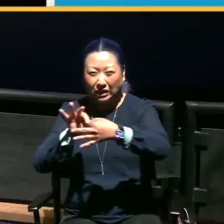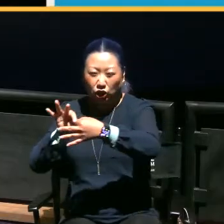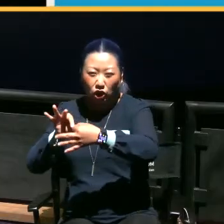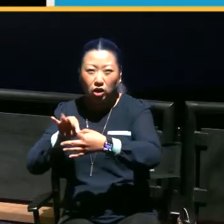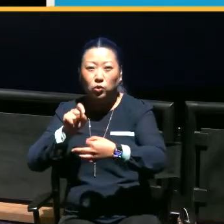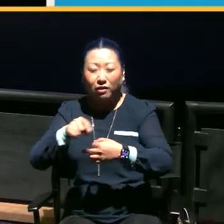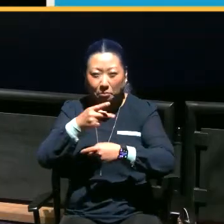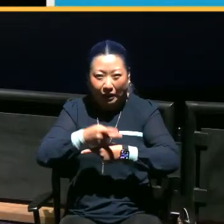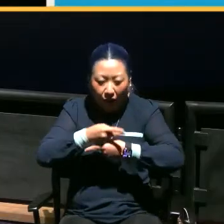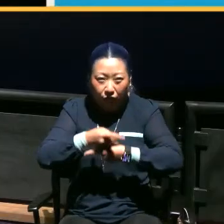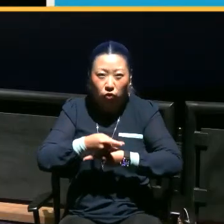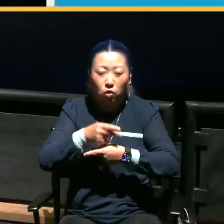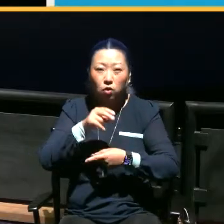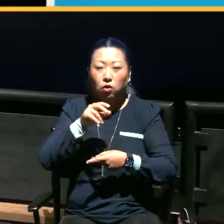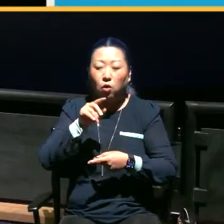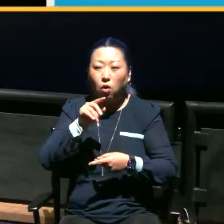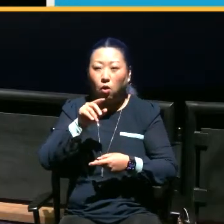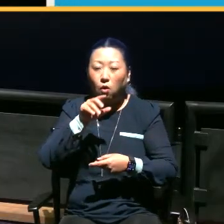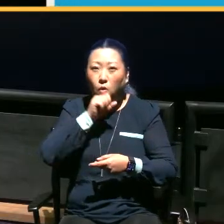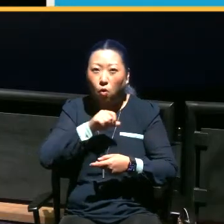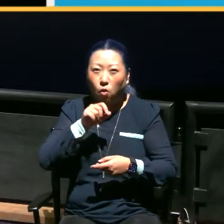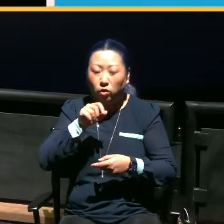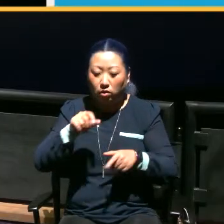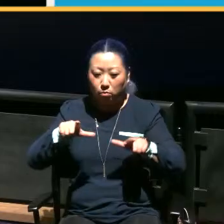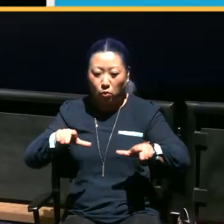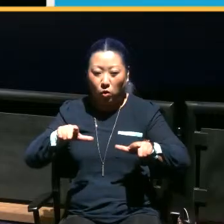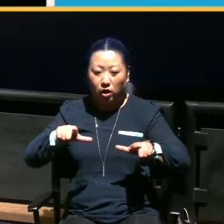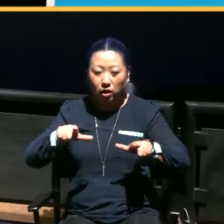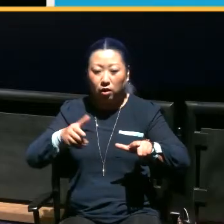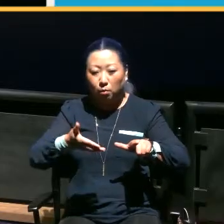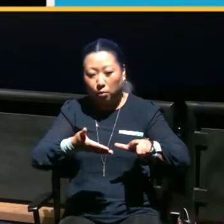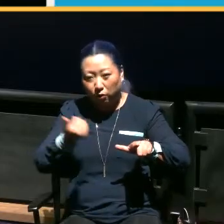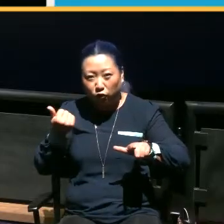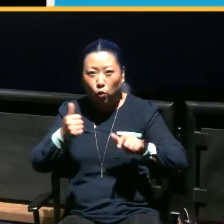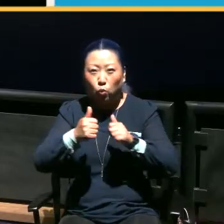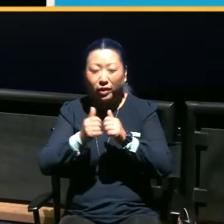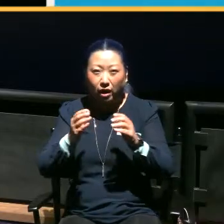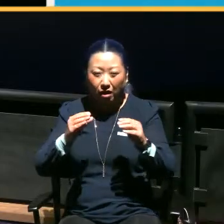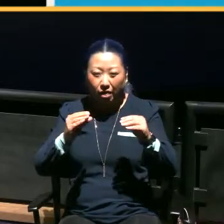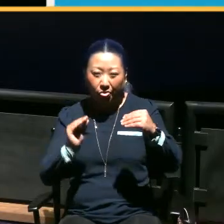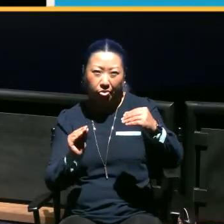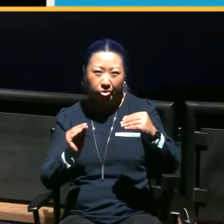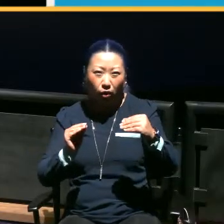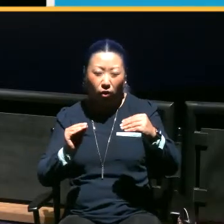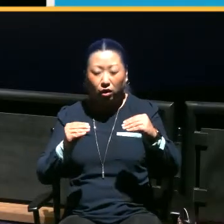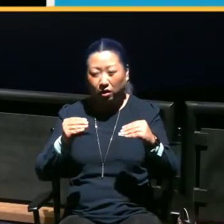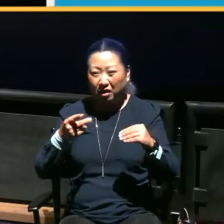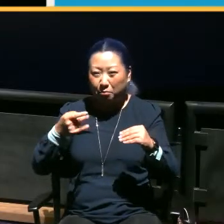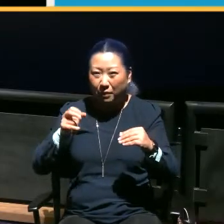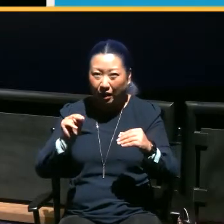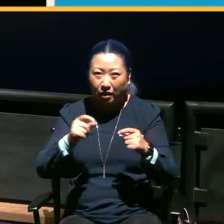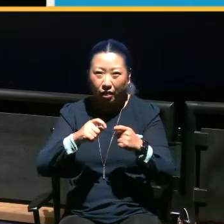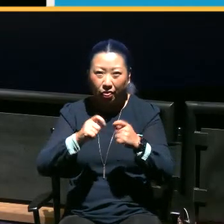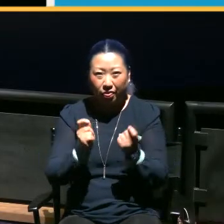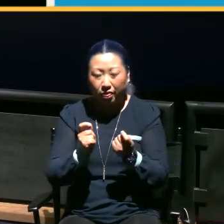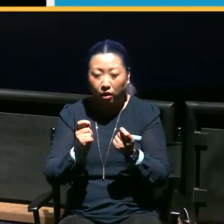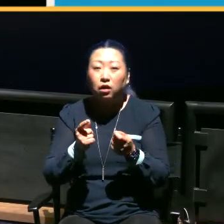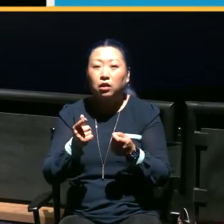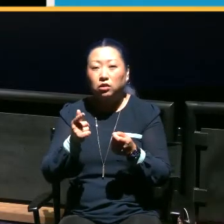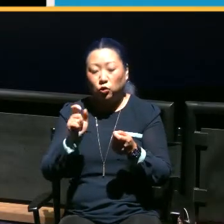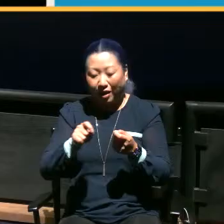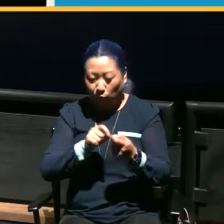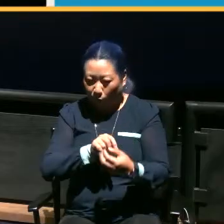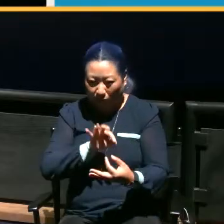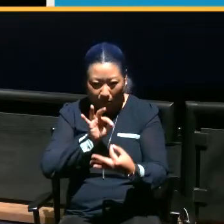the old board without bending any pins, and then putting the next one in perfectly. This is all done in a clean room with the tools and